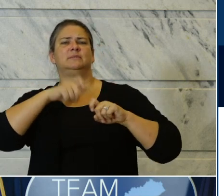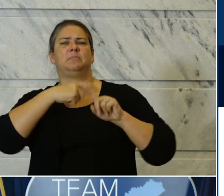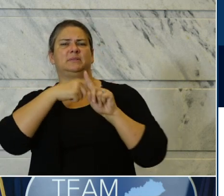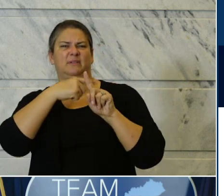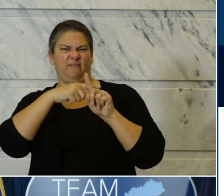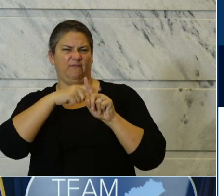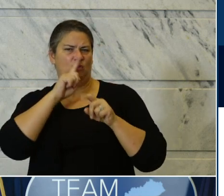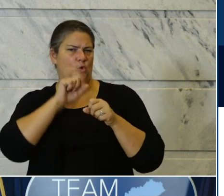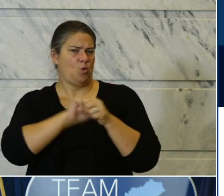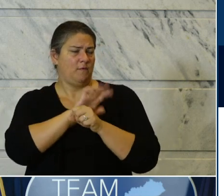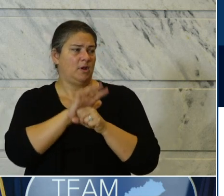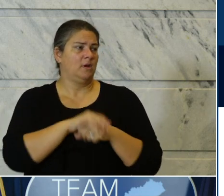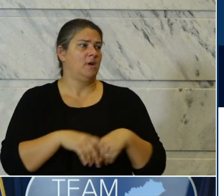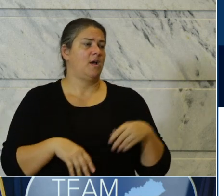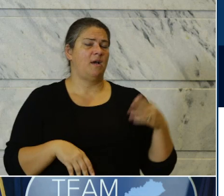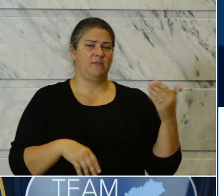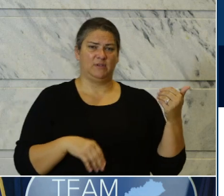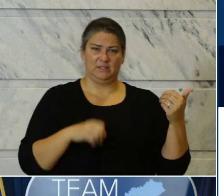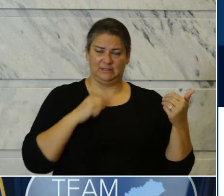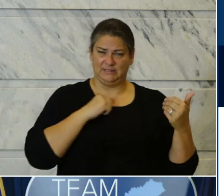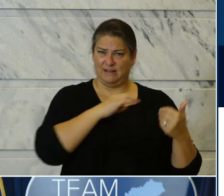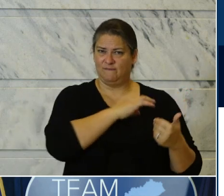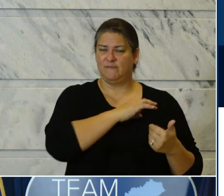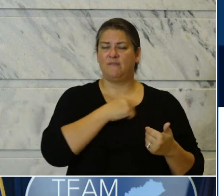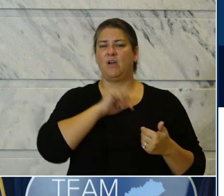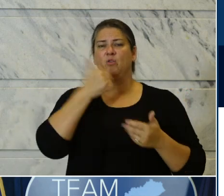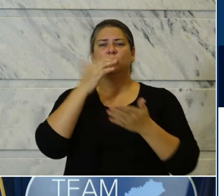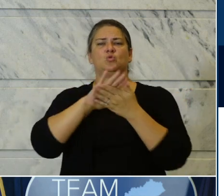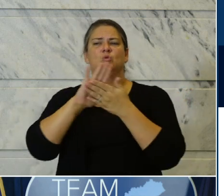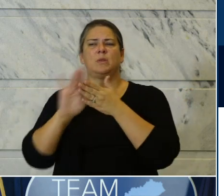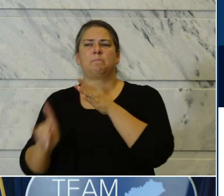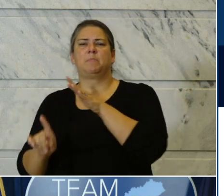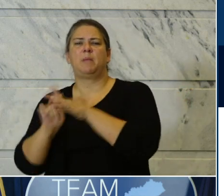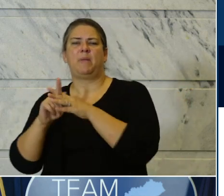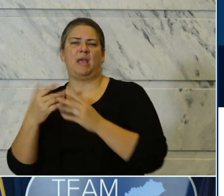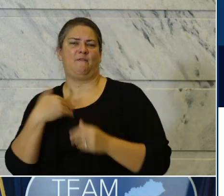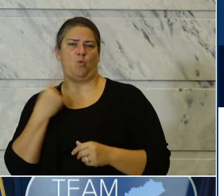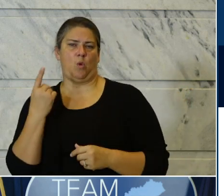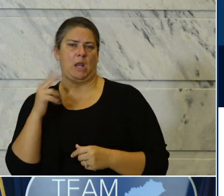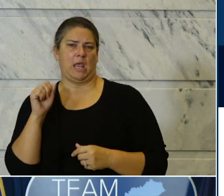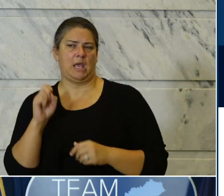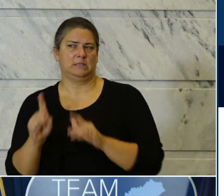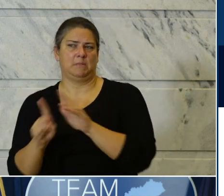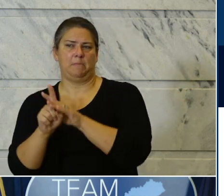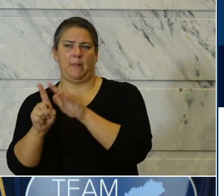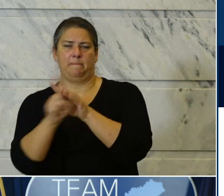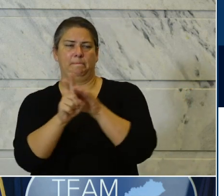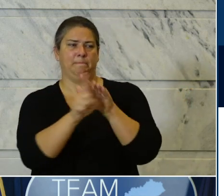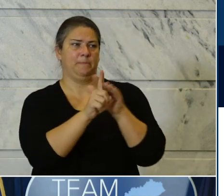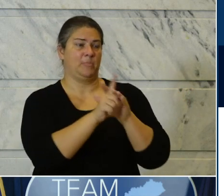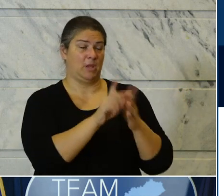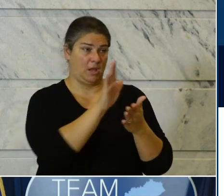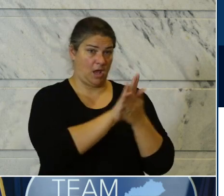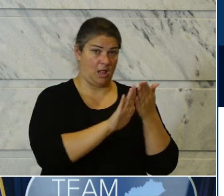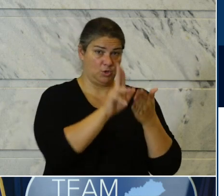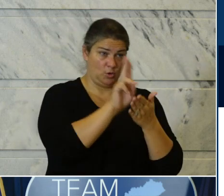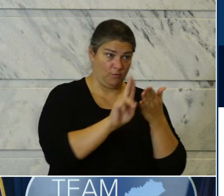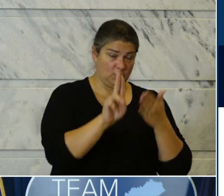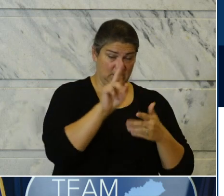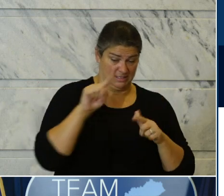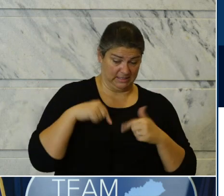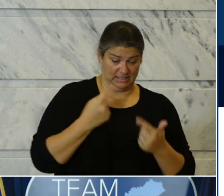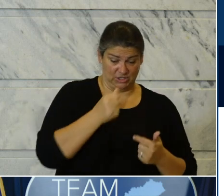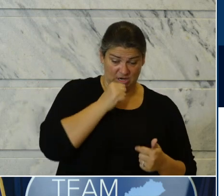staff, 15 additional schools with at least 1 positive case. Colleges and universities, since